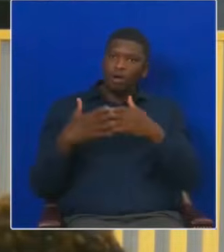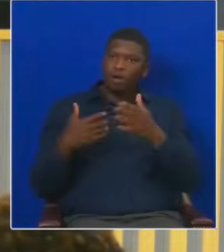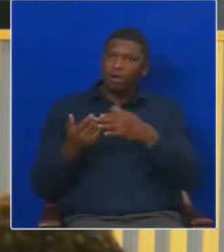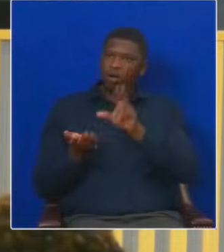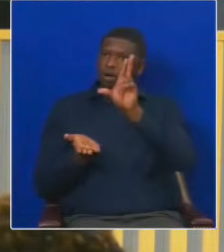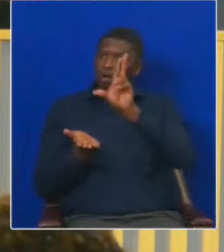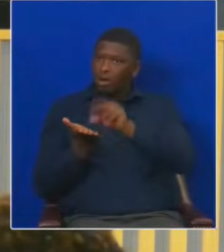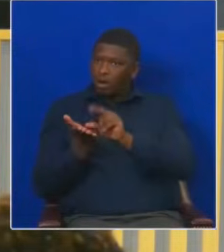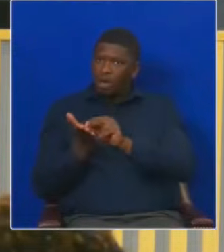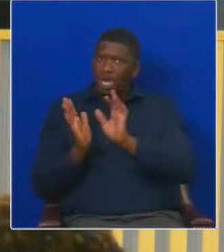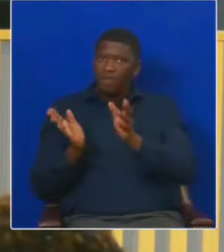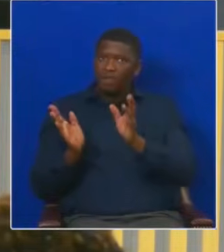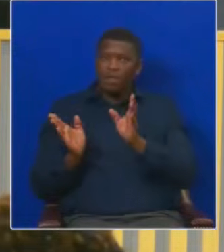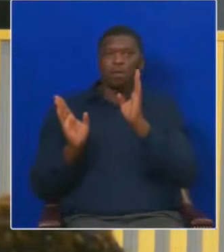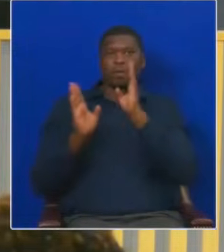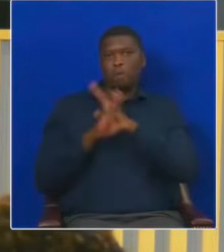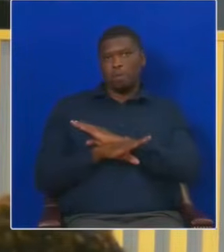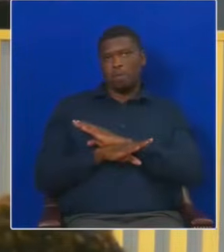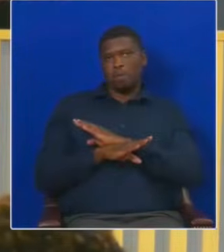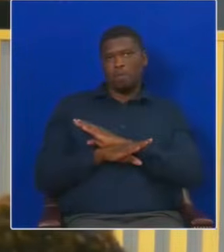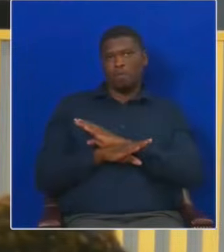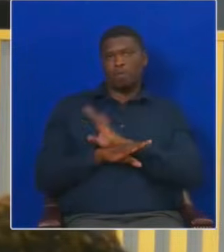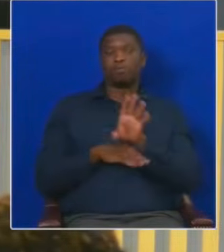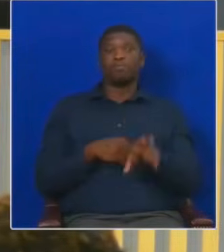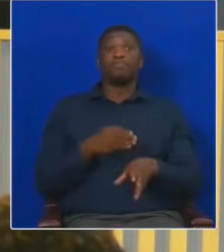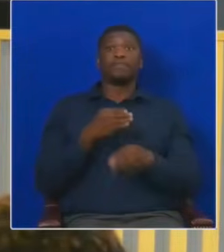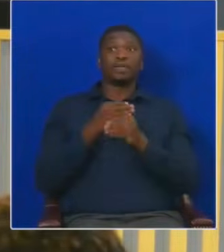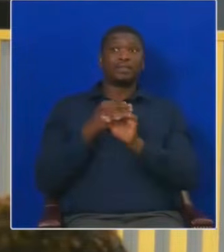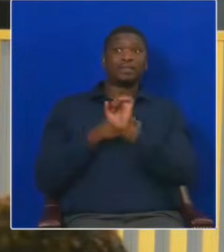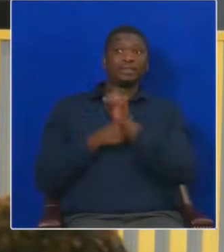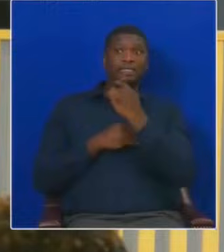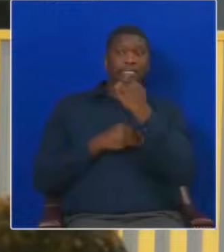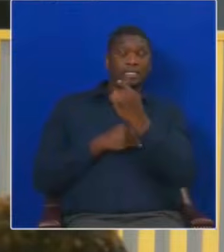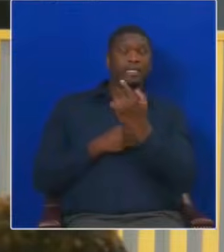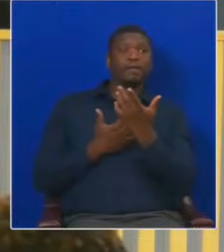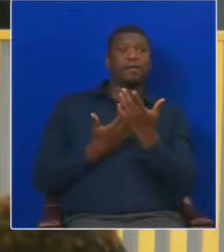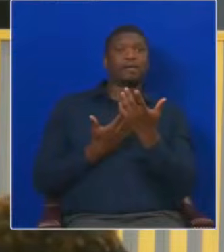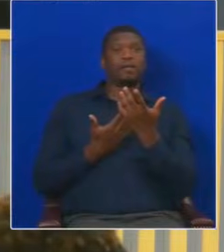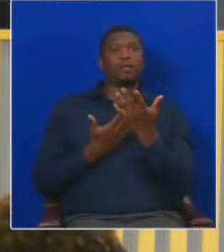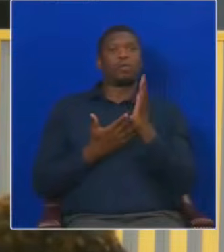and that services of